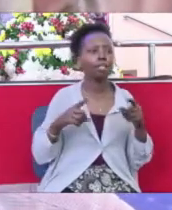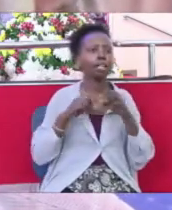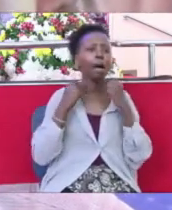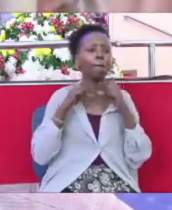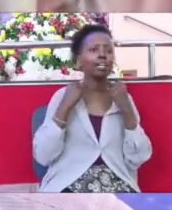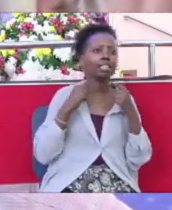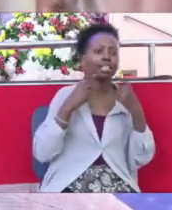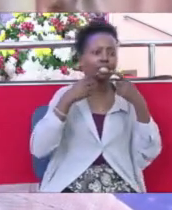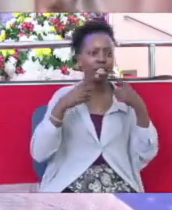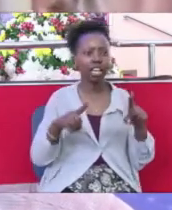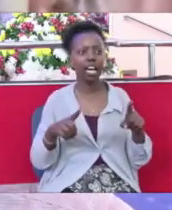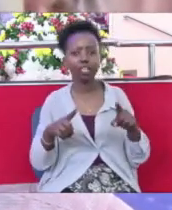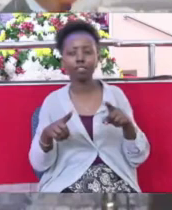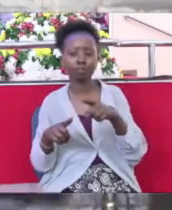declared,